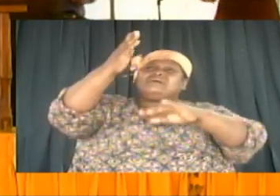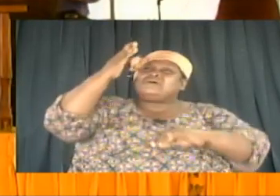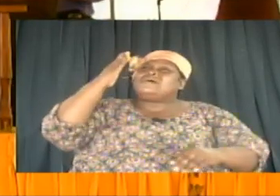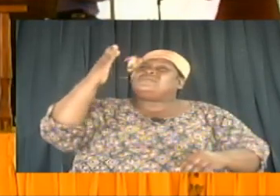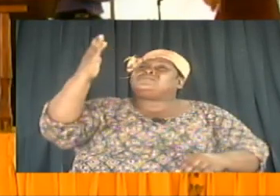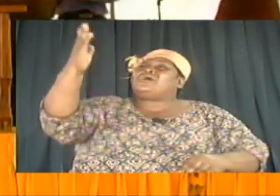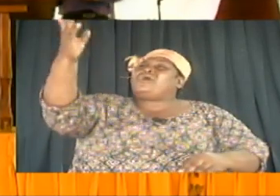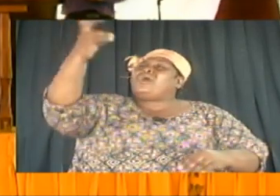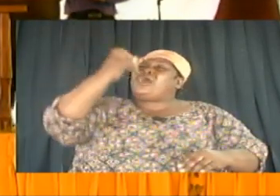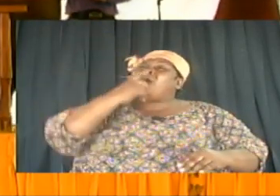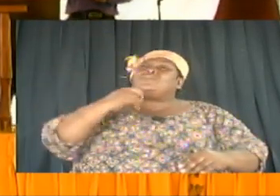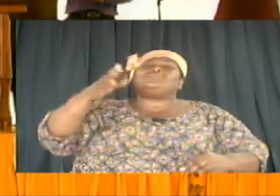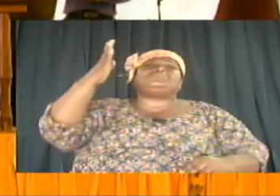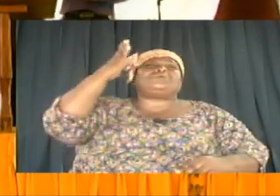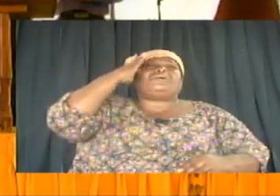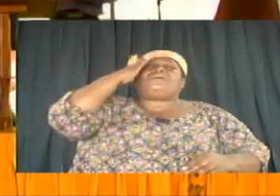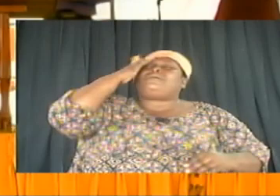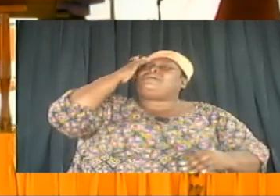One more